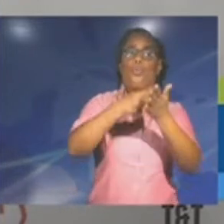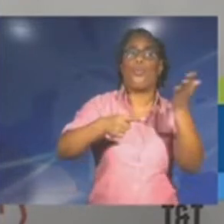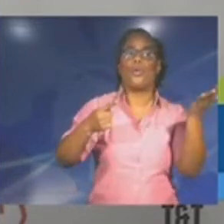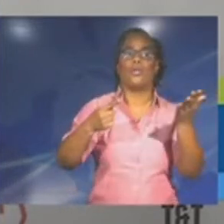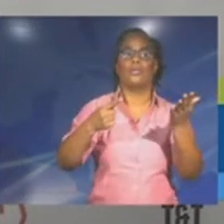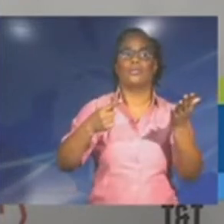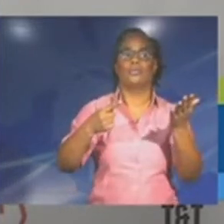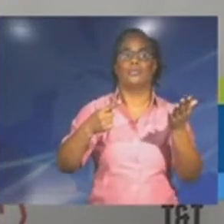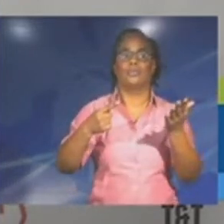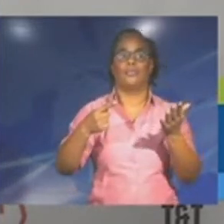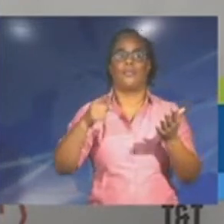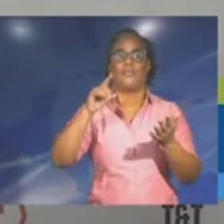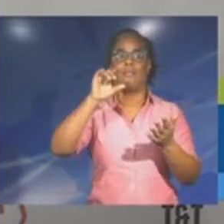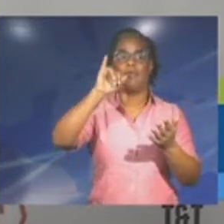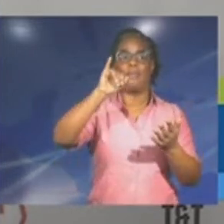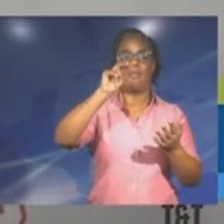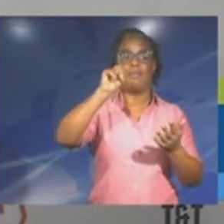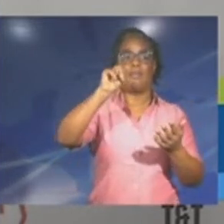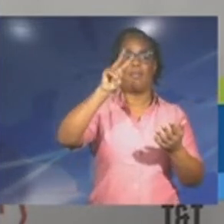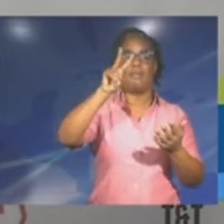time?